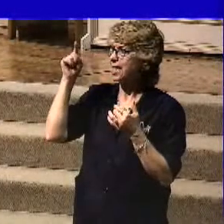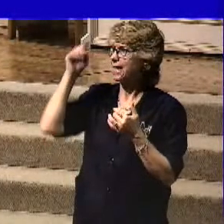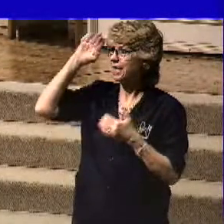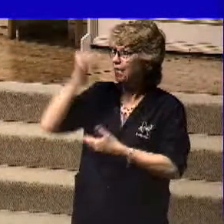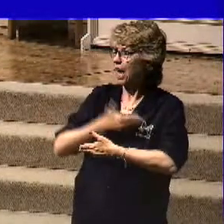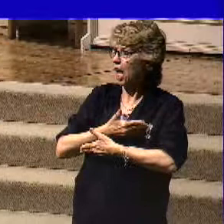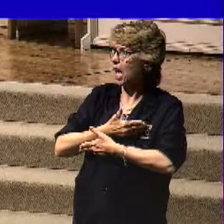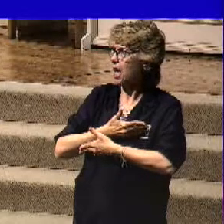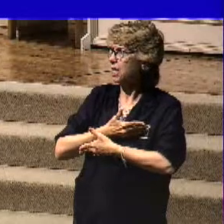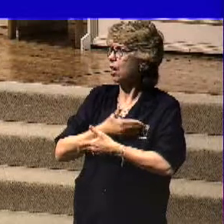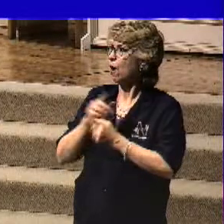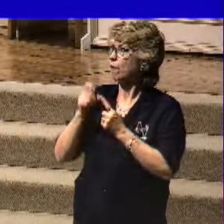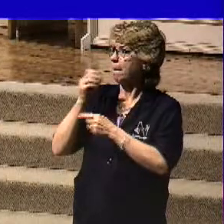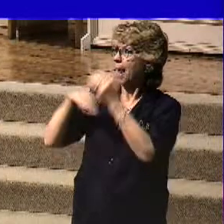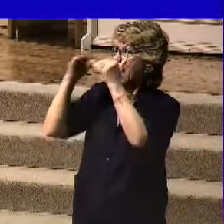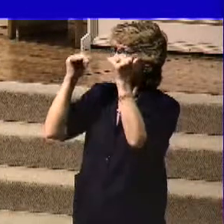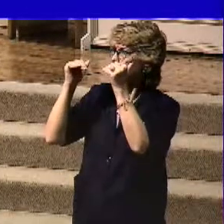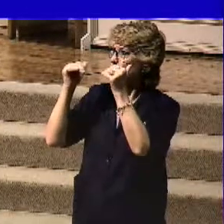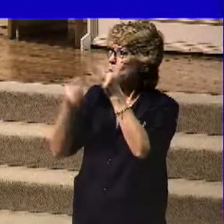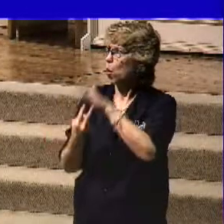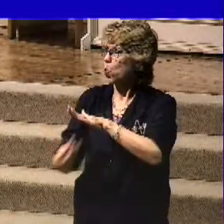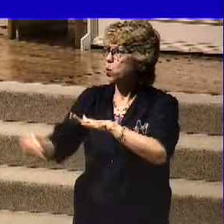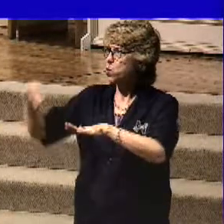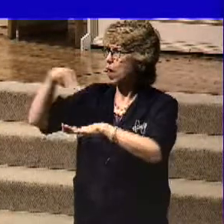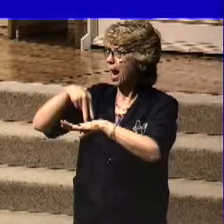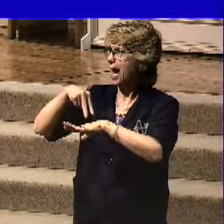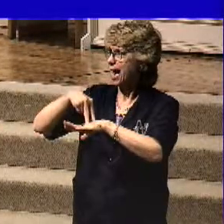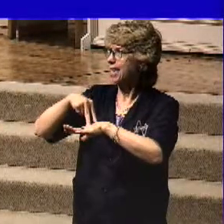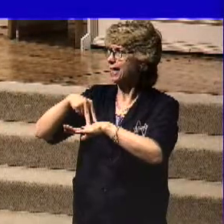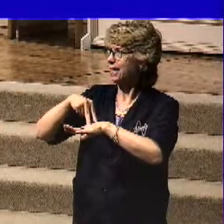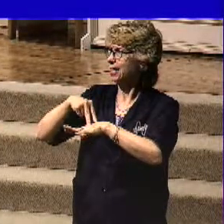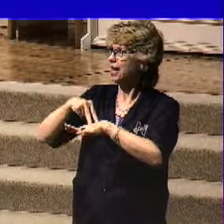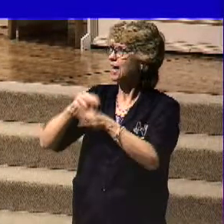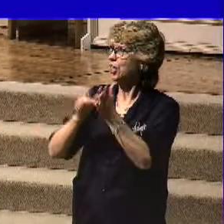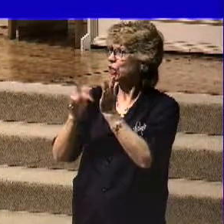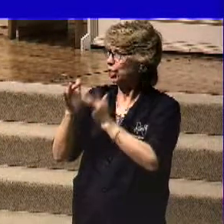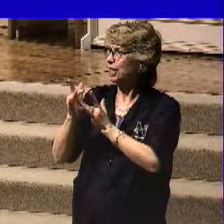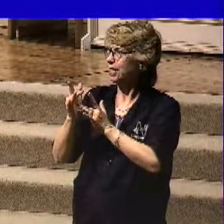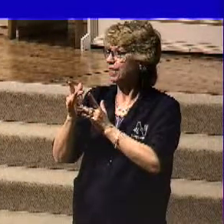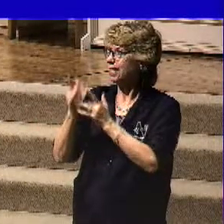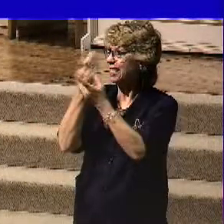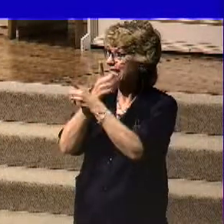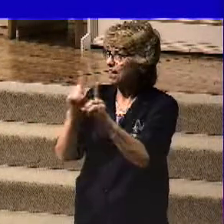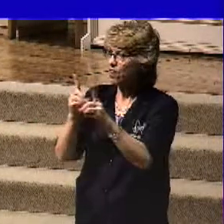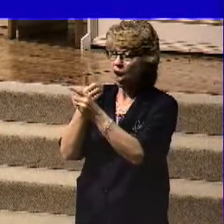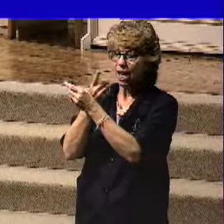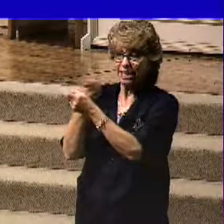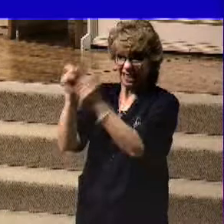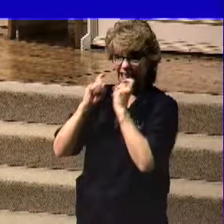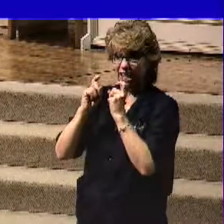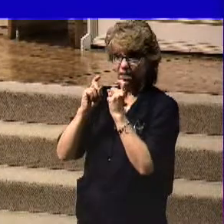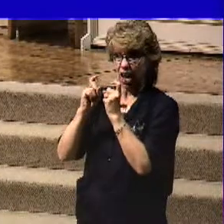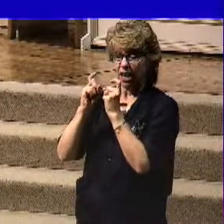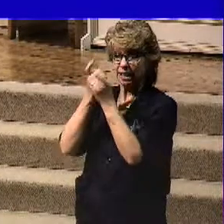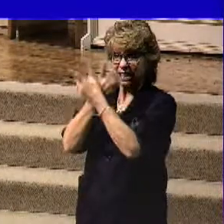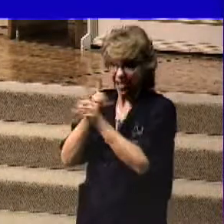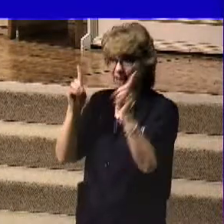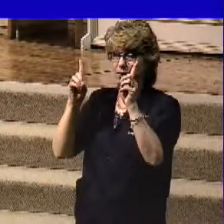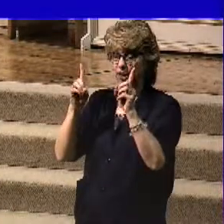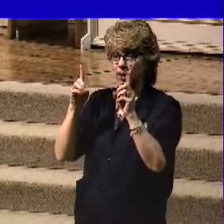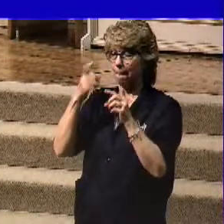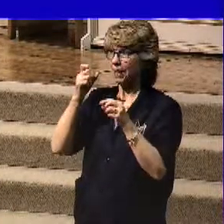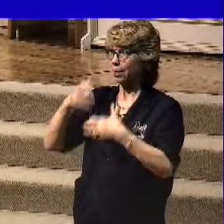dead, even Jesus, which delivered us from the wrath to come. He's delivered us from the wrath to come. And I could go on. For the sake of